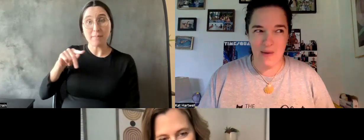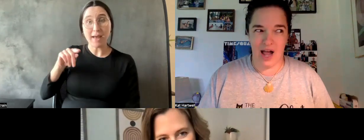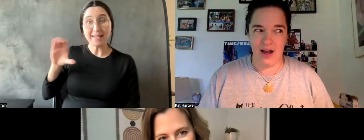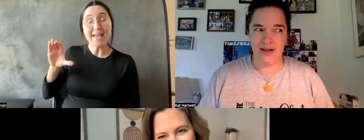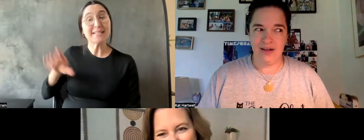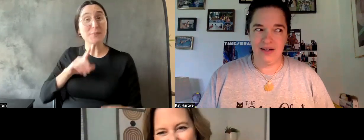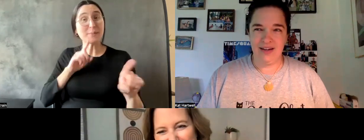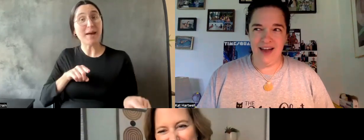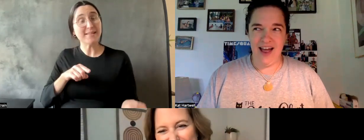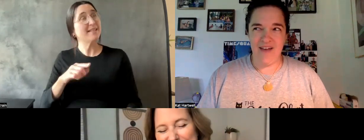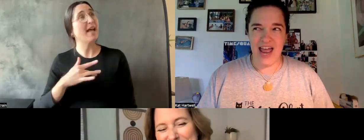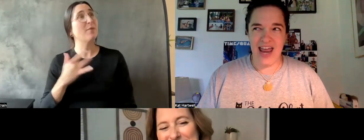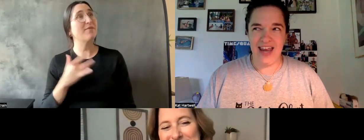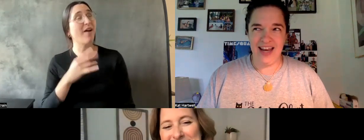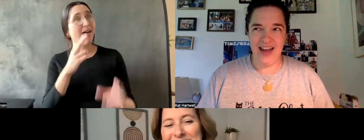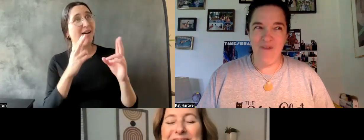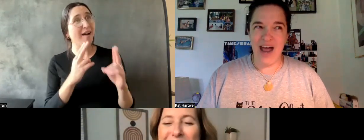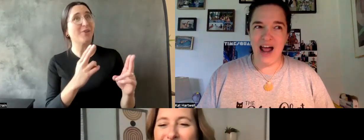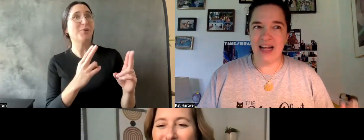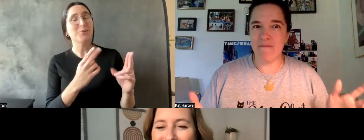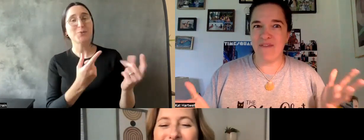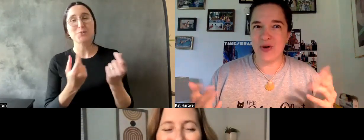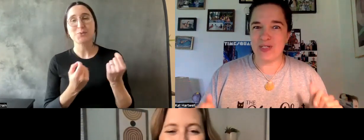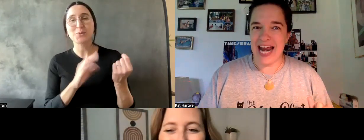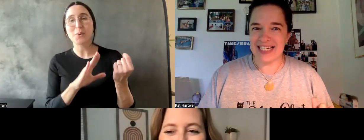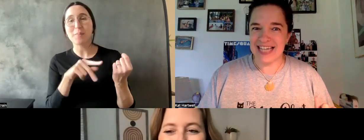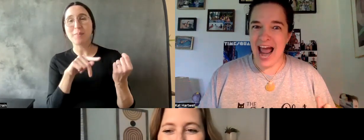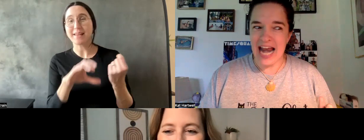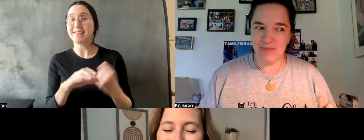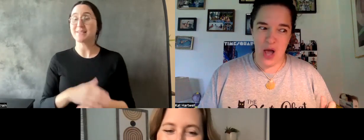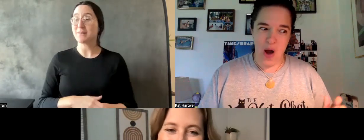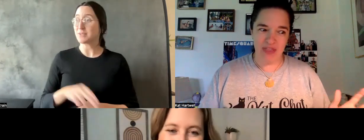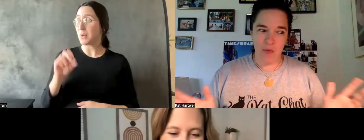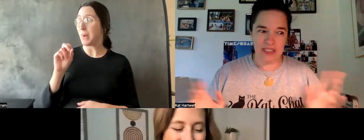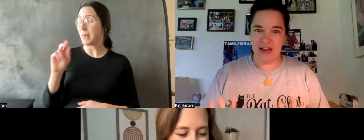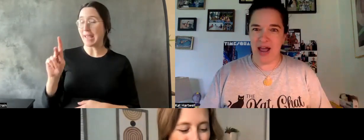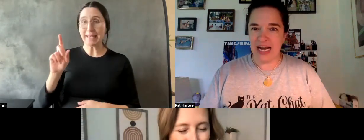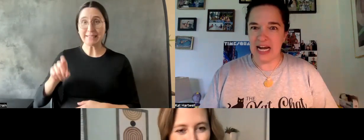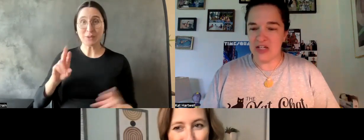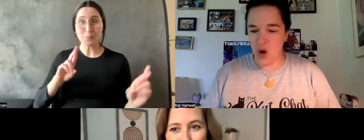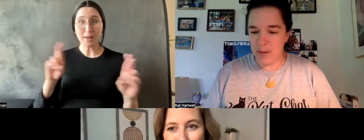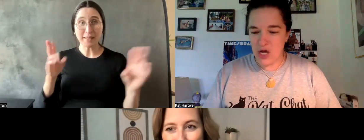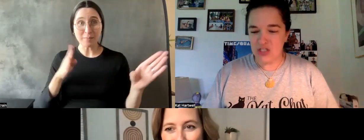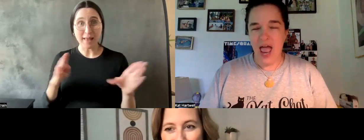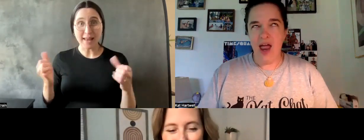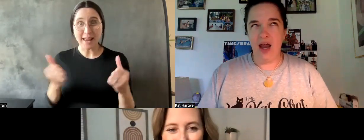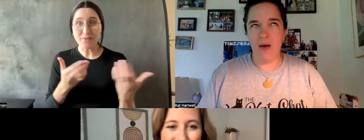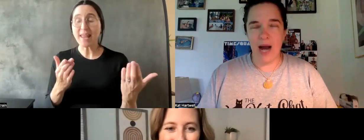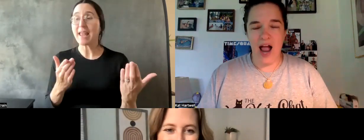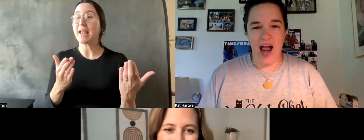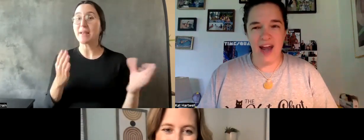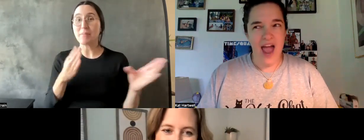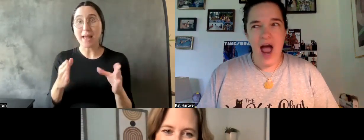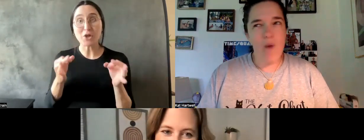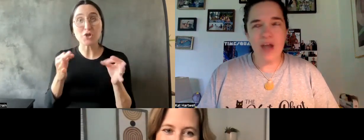to. I was like, okay. Right, give me a few days to time, and then we'll see if I can get in touch with it. And oh